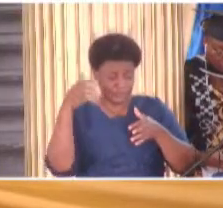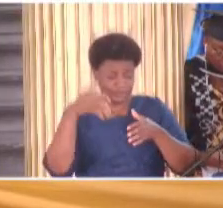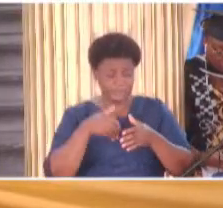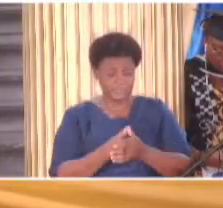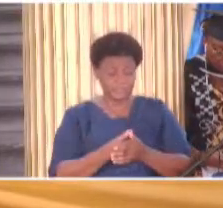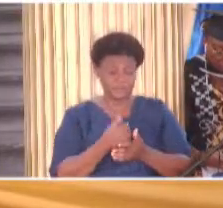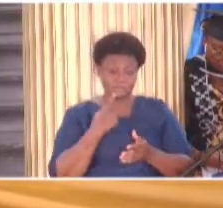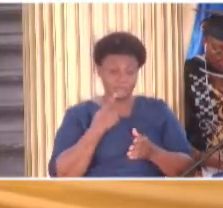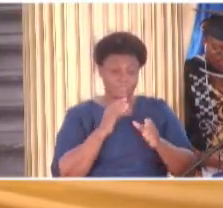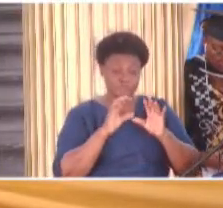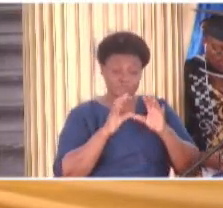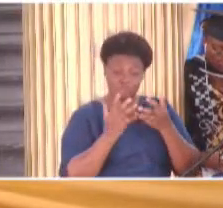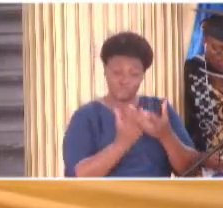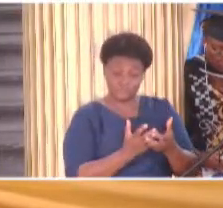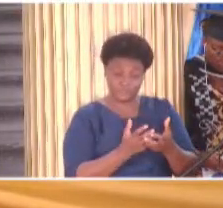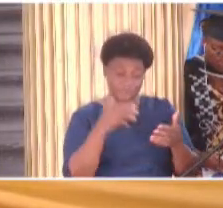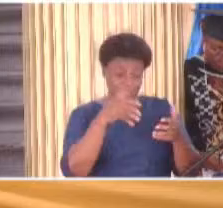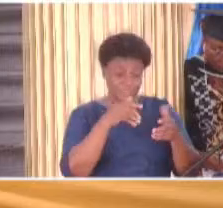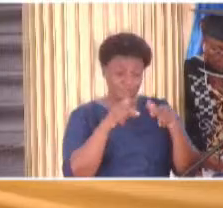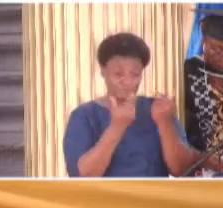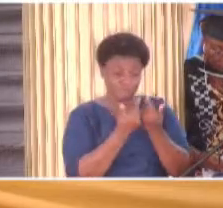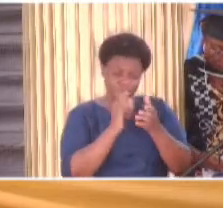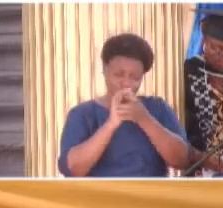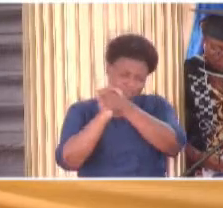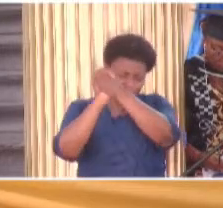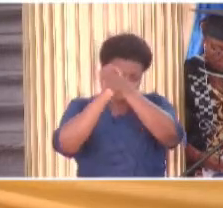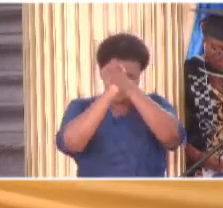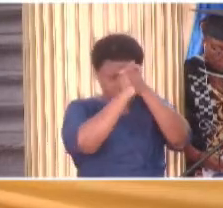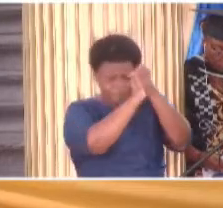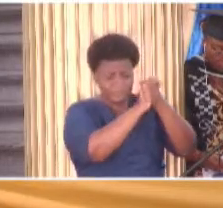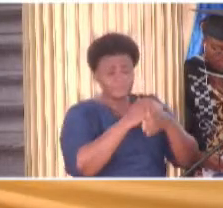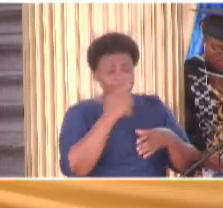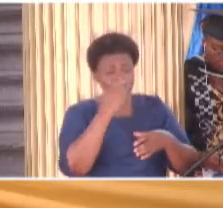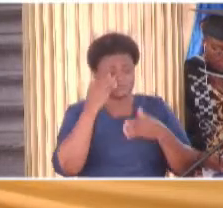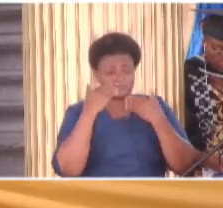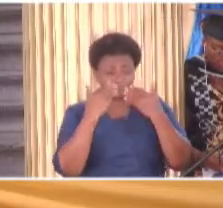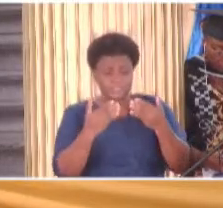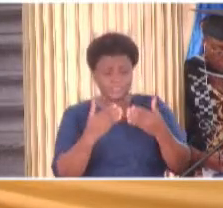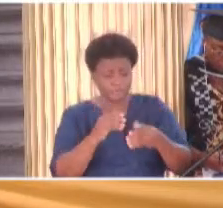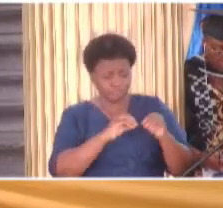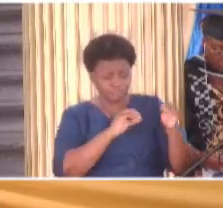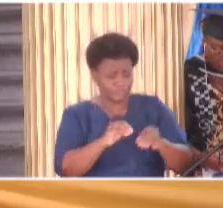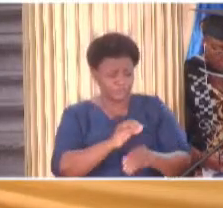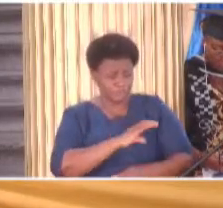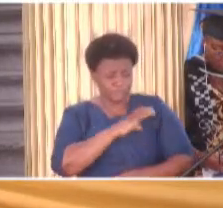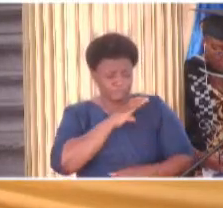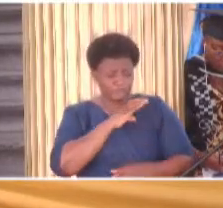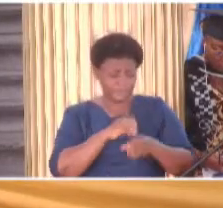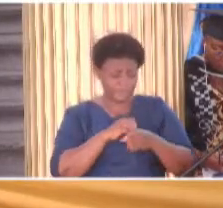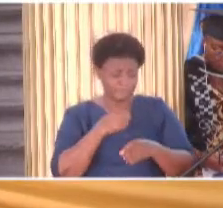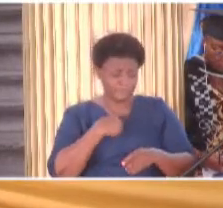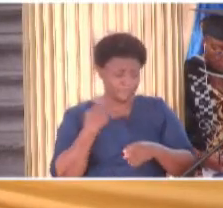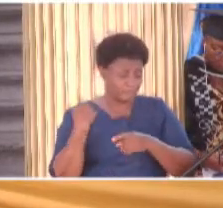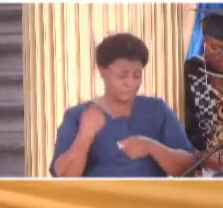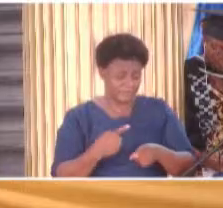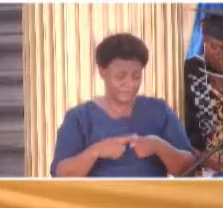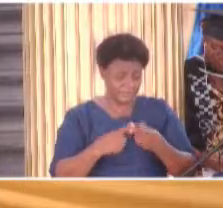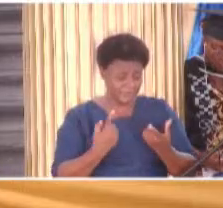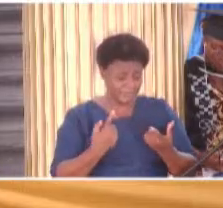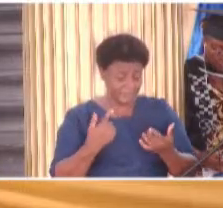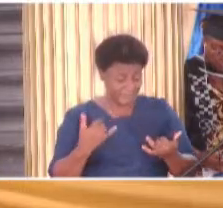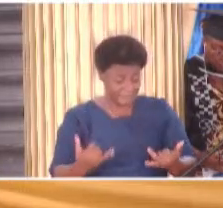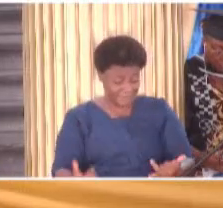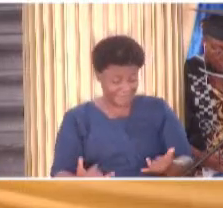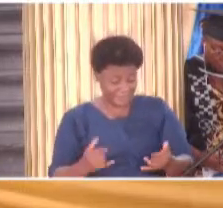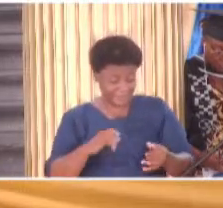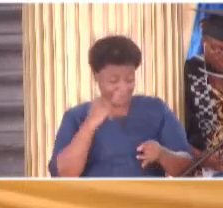study group, I say Ayuku. Thank you for reposing confidence in me from the inception of this group till the end of